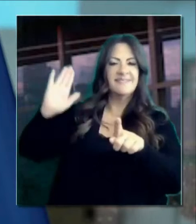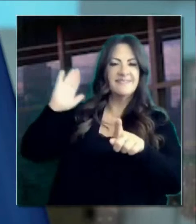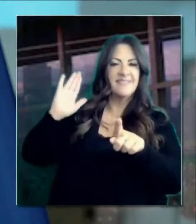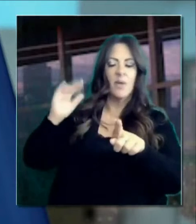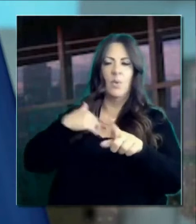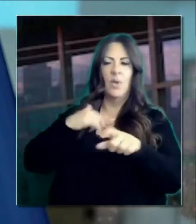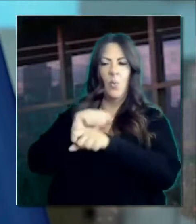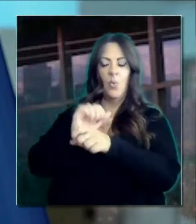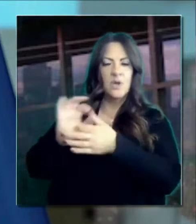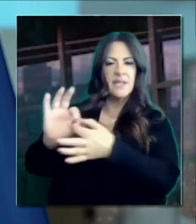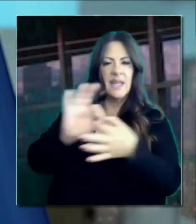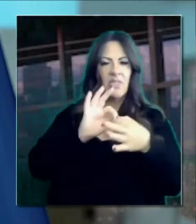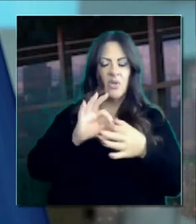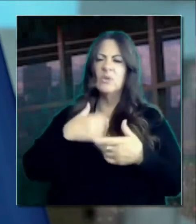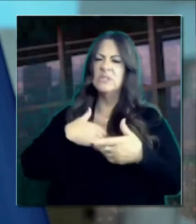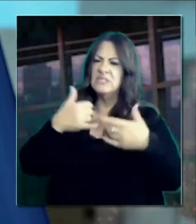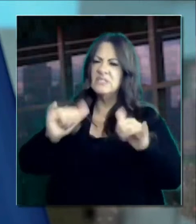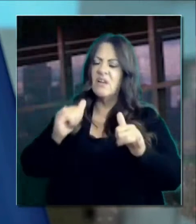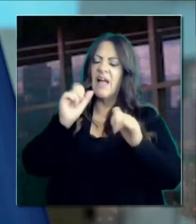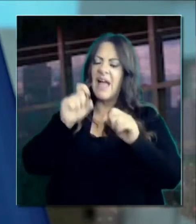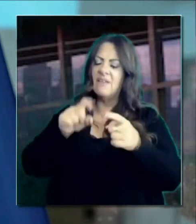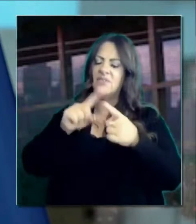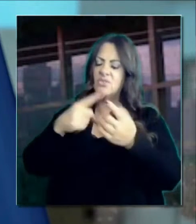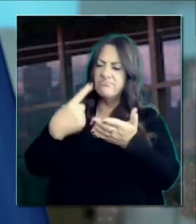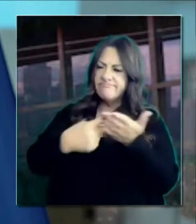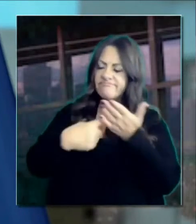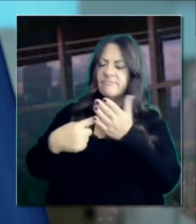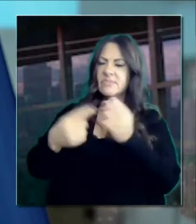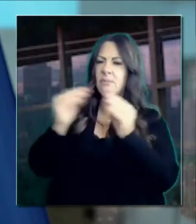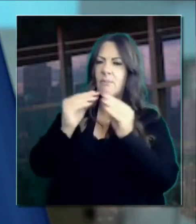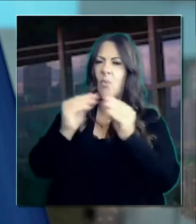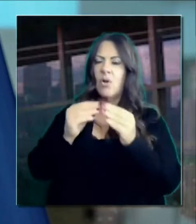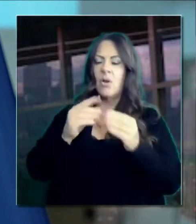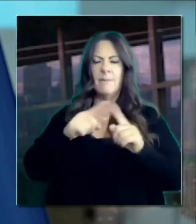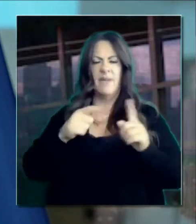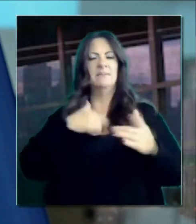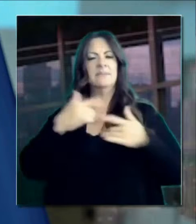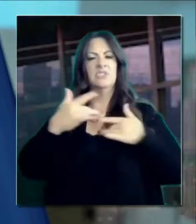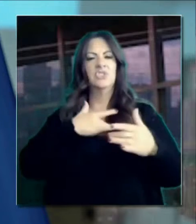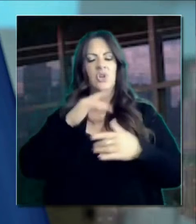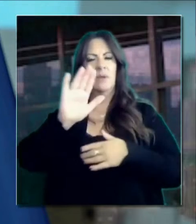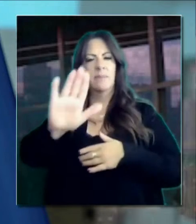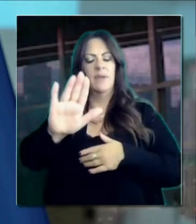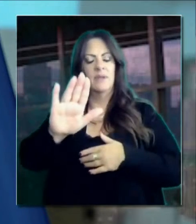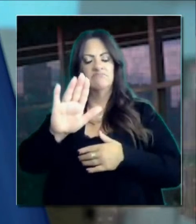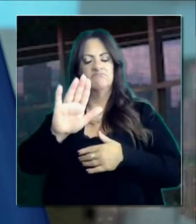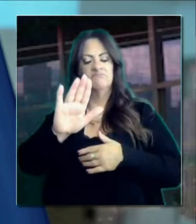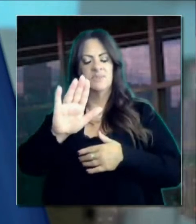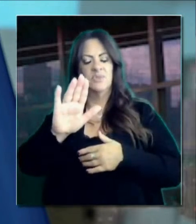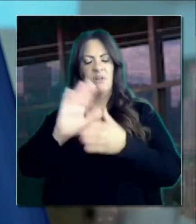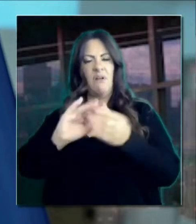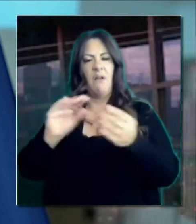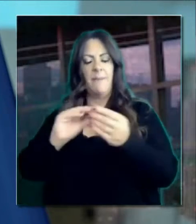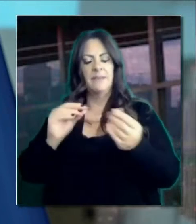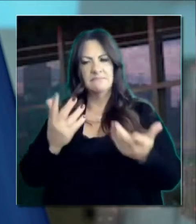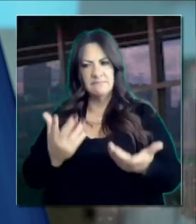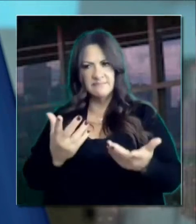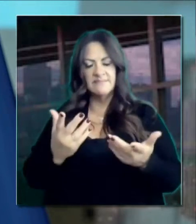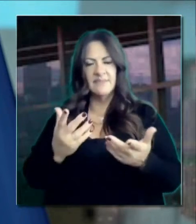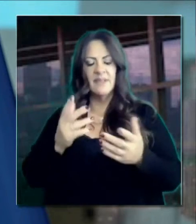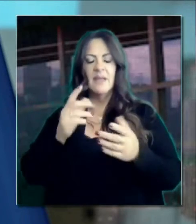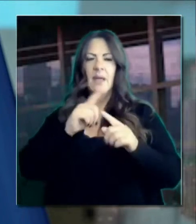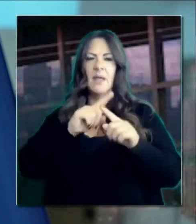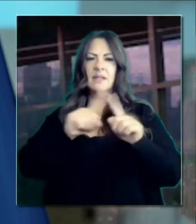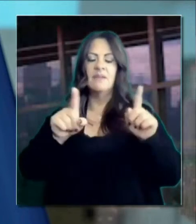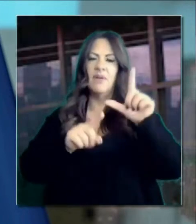and we've got work to do. I'm very familiar with the concerns that you raise. In fact, some leaders in the union that hopes